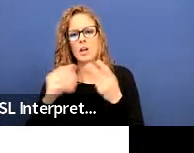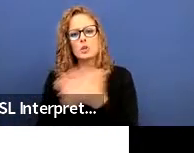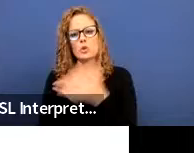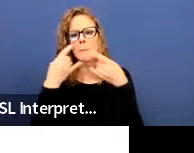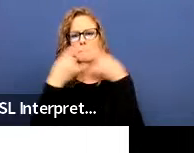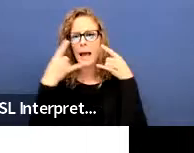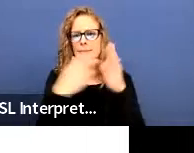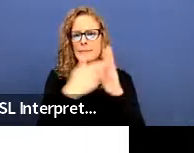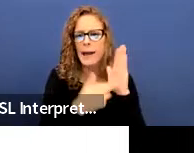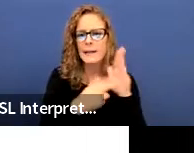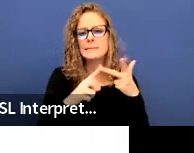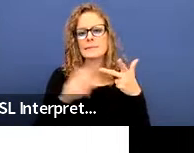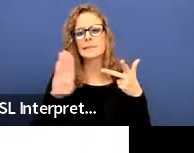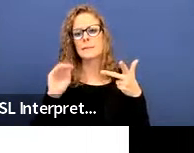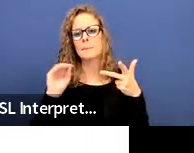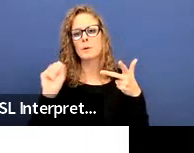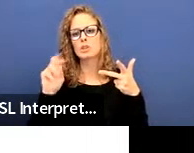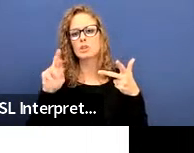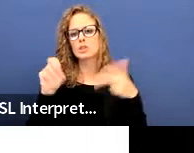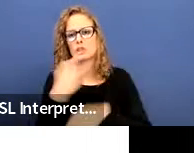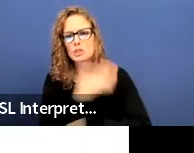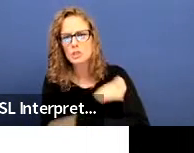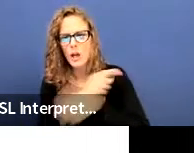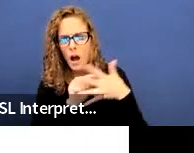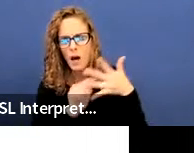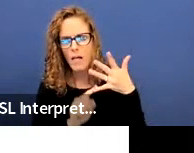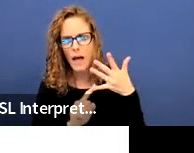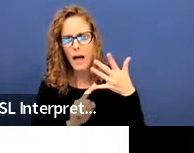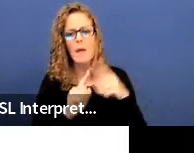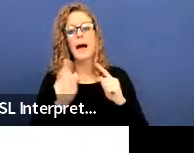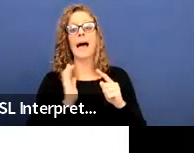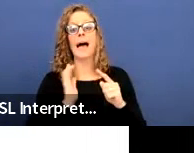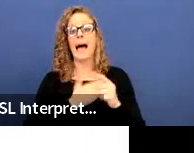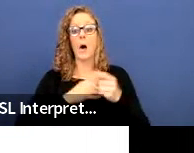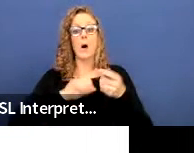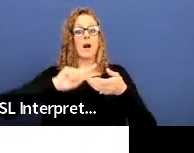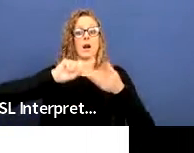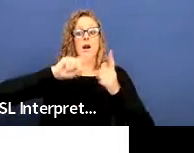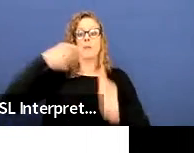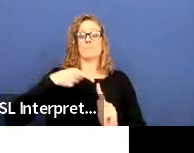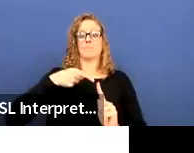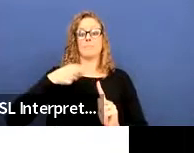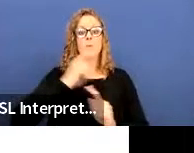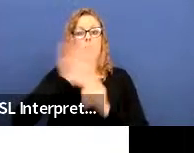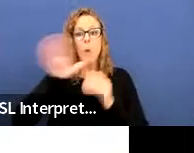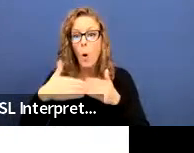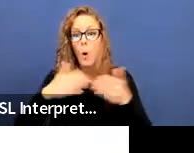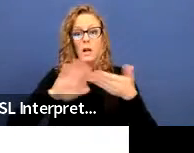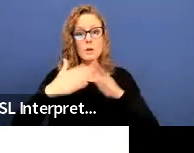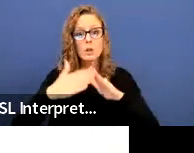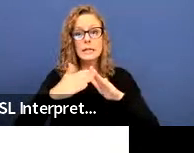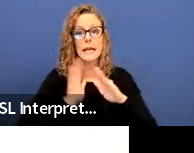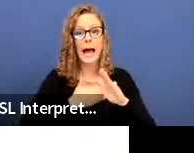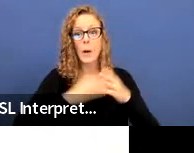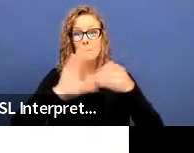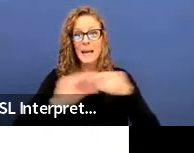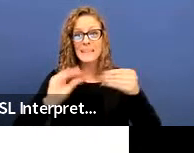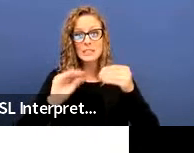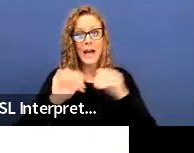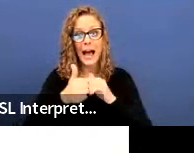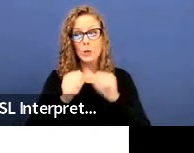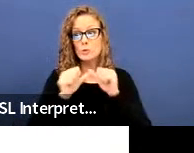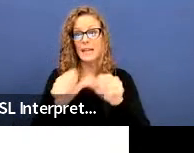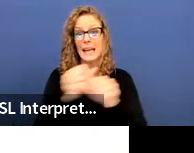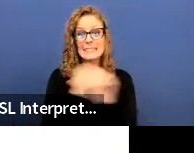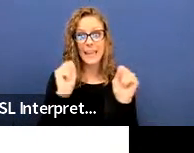that. I want to tell you what our messages are for the whole community for staying safe this